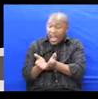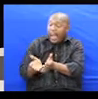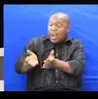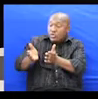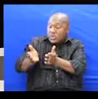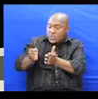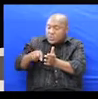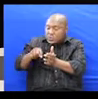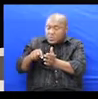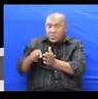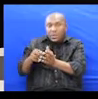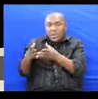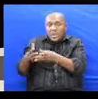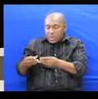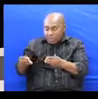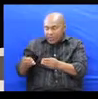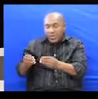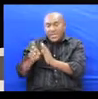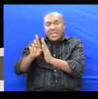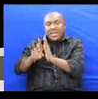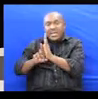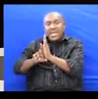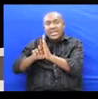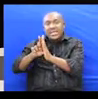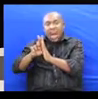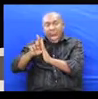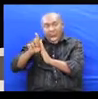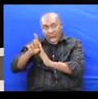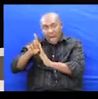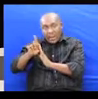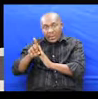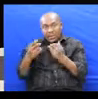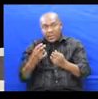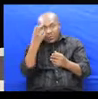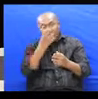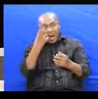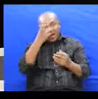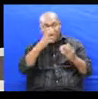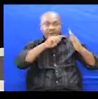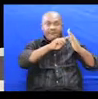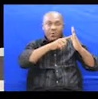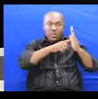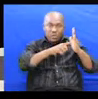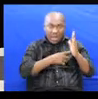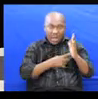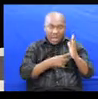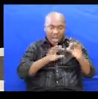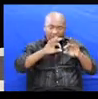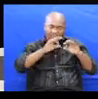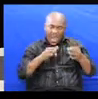dissolved in a liter of a solution, we are going also to find a formula on how to calculate molarity. And